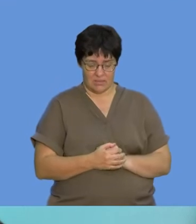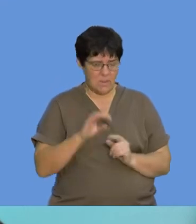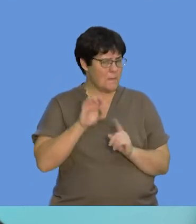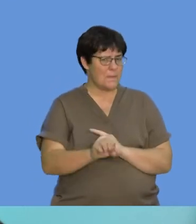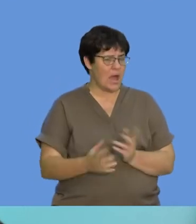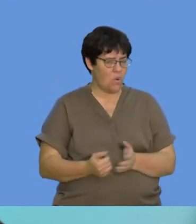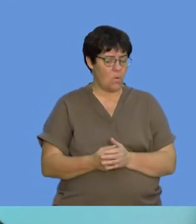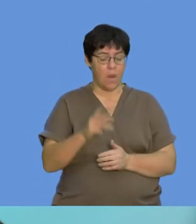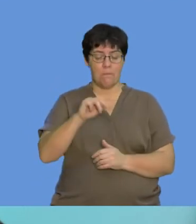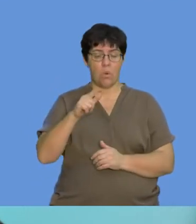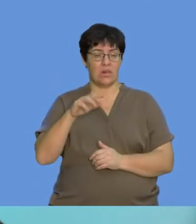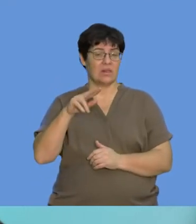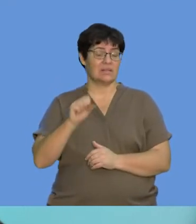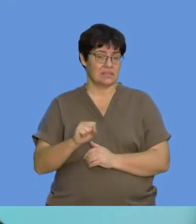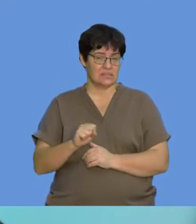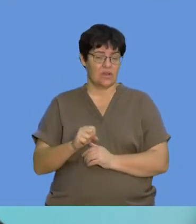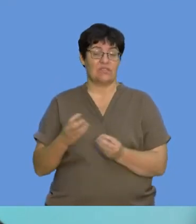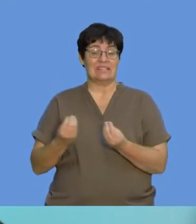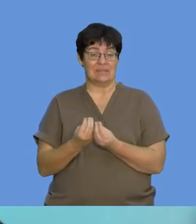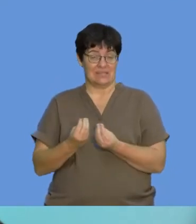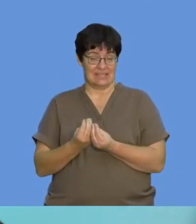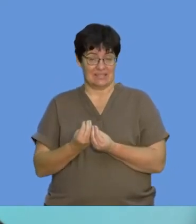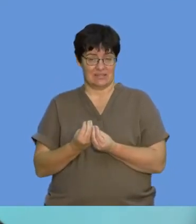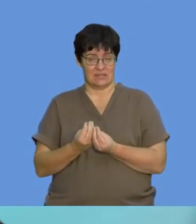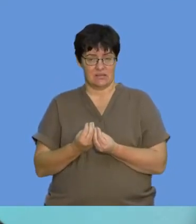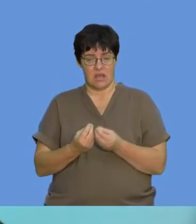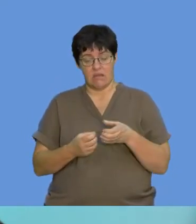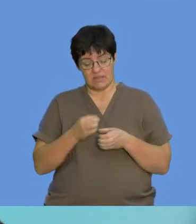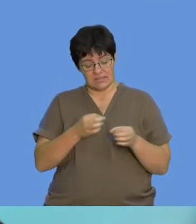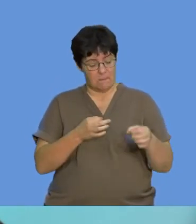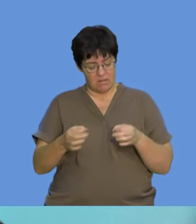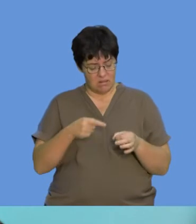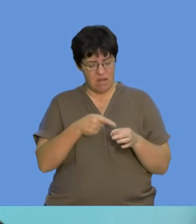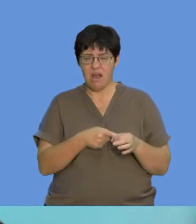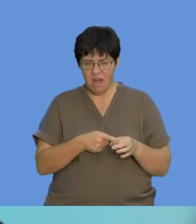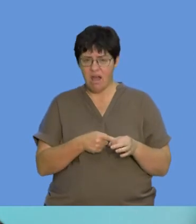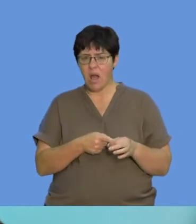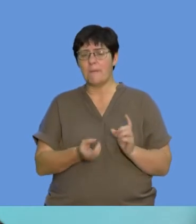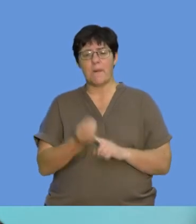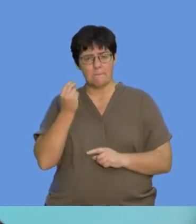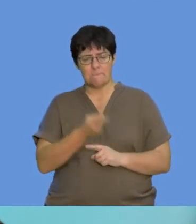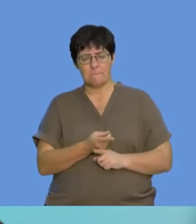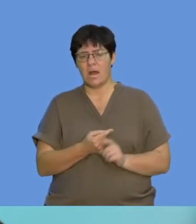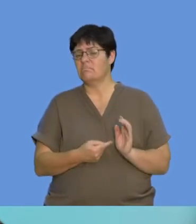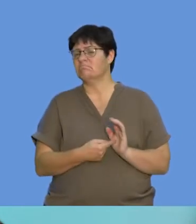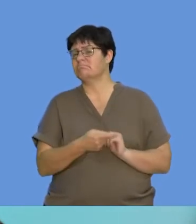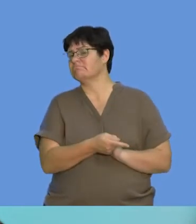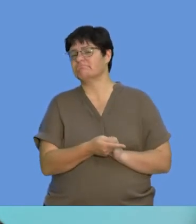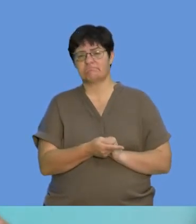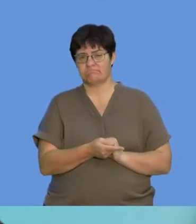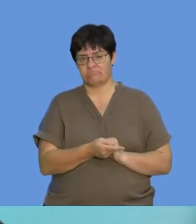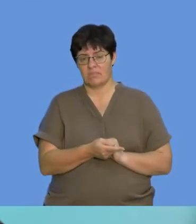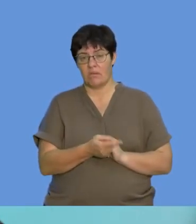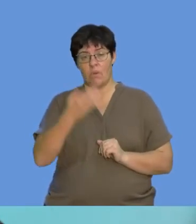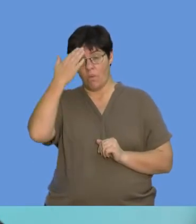given sample. How do we determine that? For us to get the moles of substance in a sample, we must ask ourselves, what is the